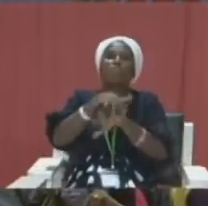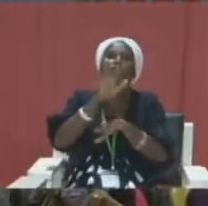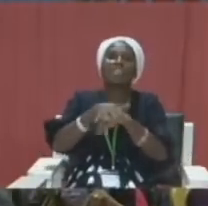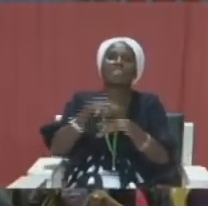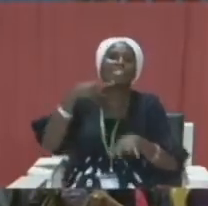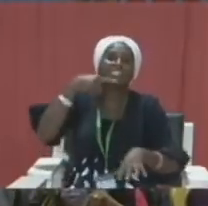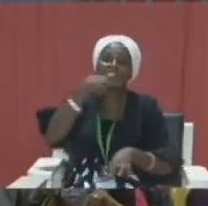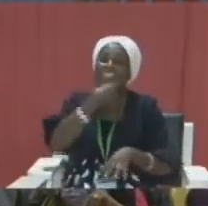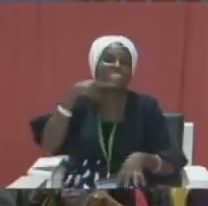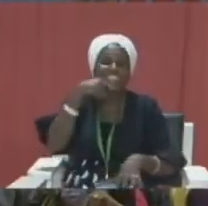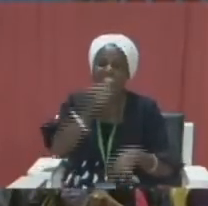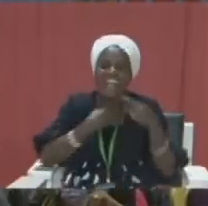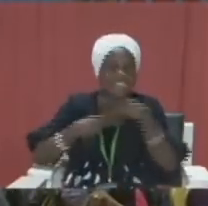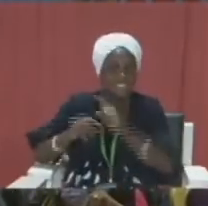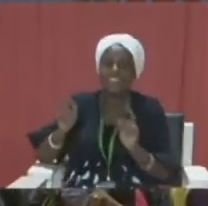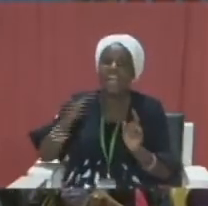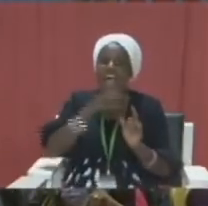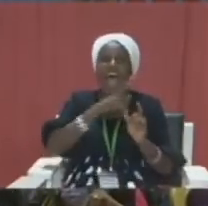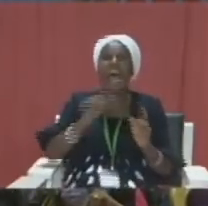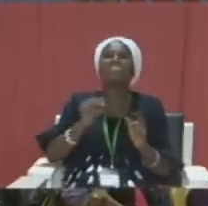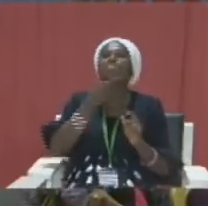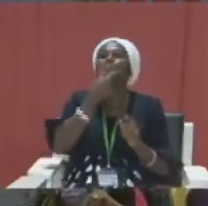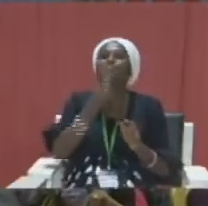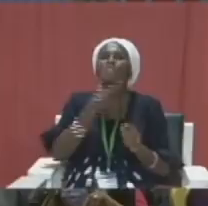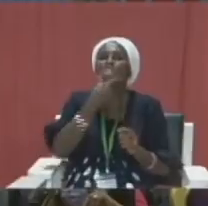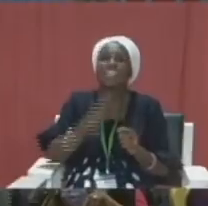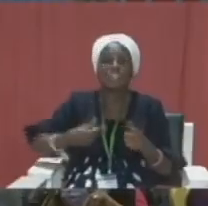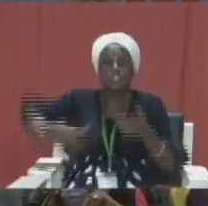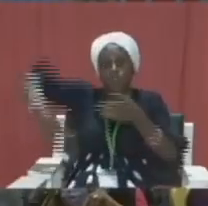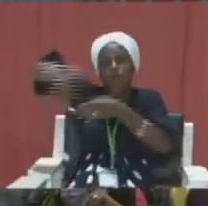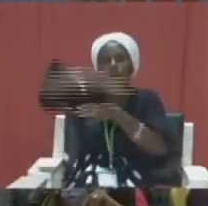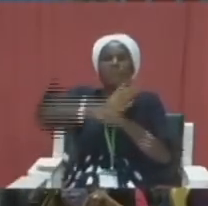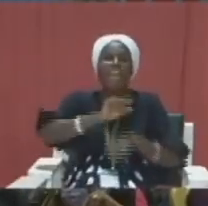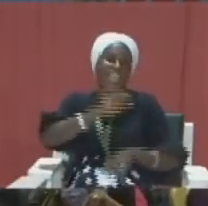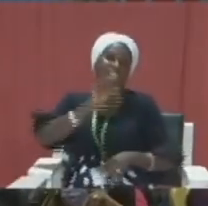happy face to cover and to conceal a guilty heart.